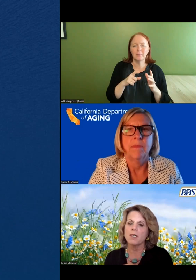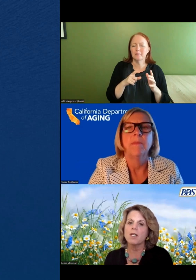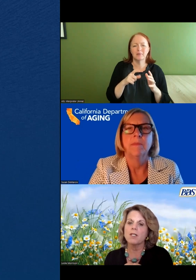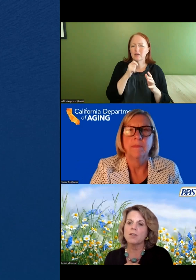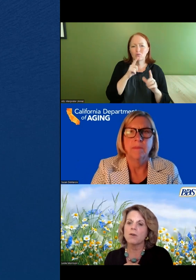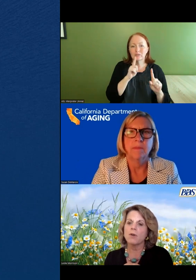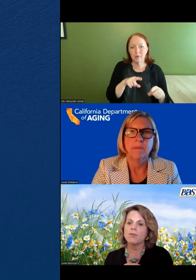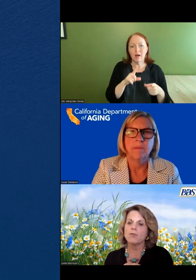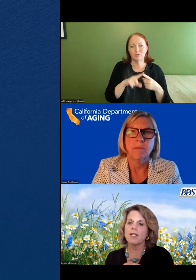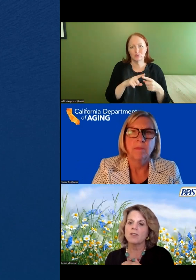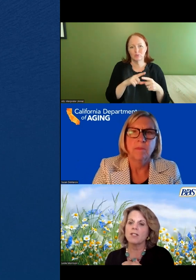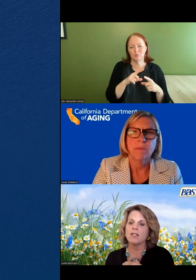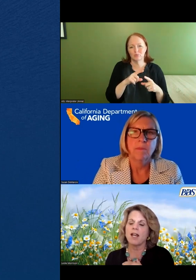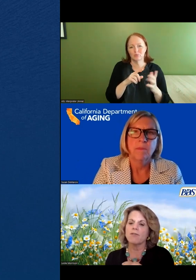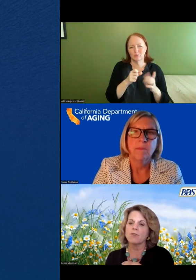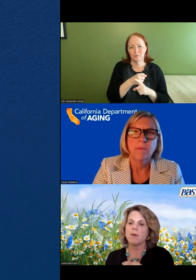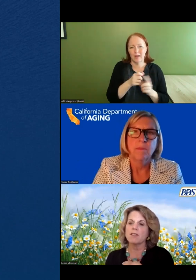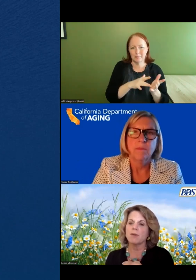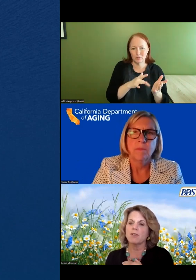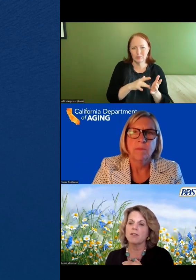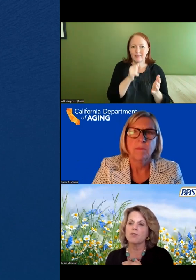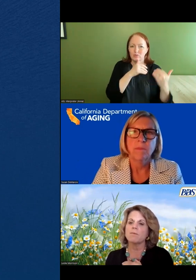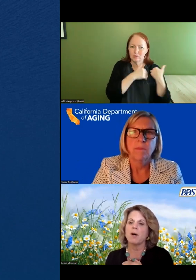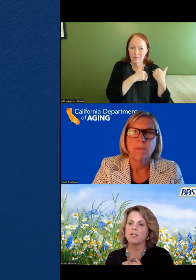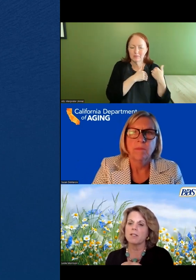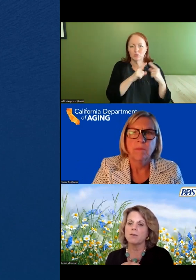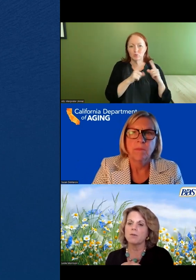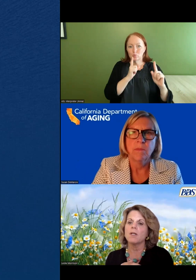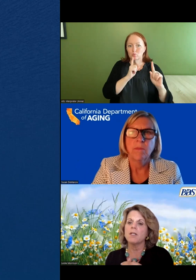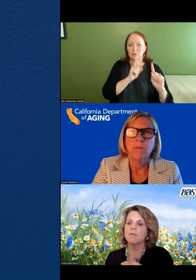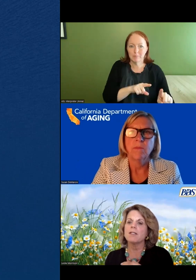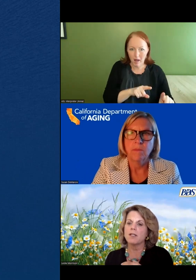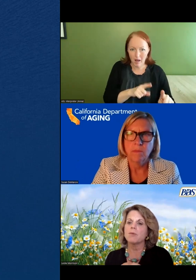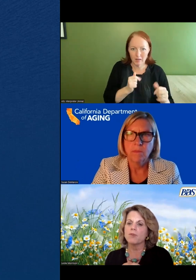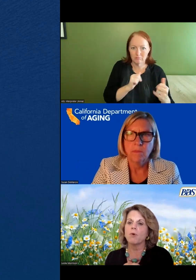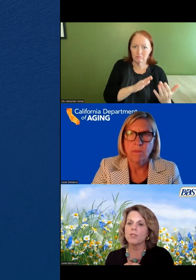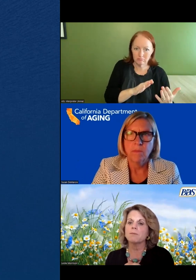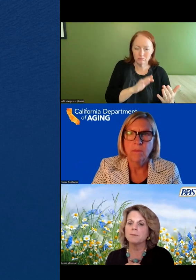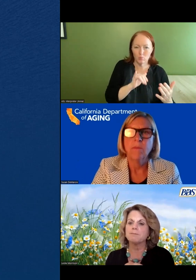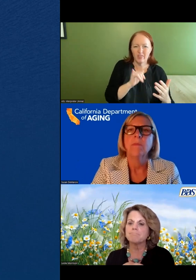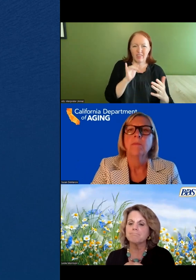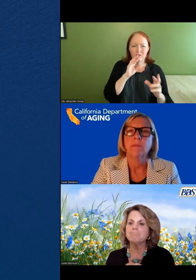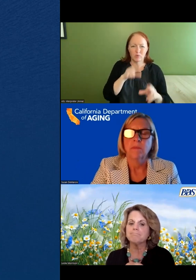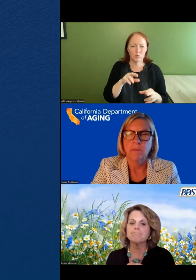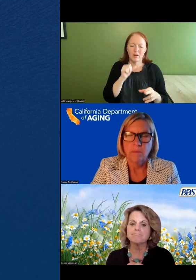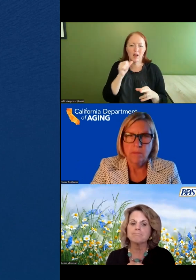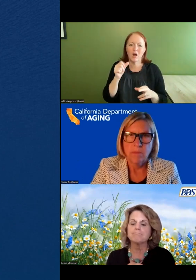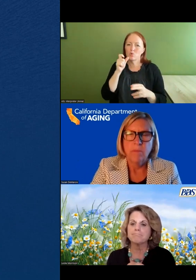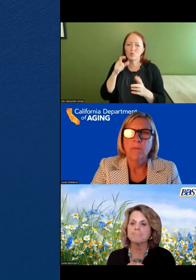reporters. So those are the entities that have the responsibility of responding to mandated abuse reports.